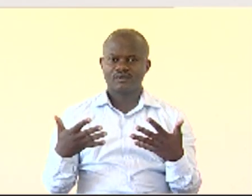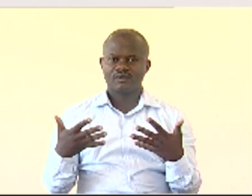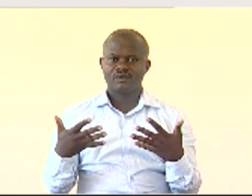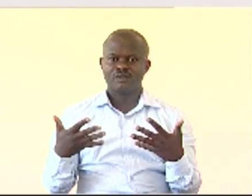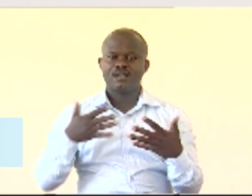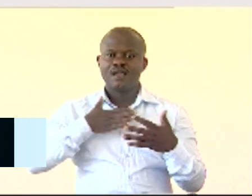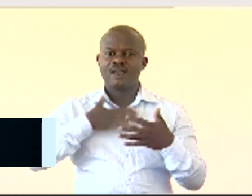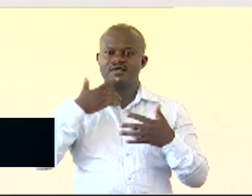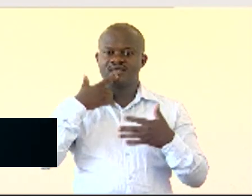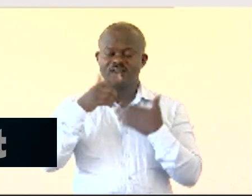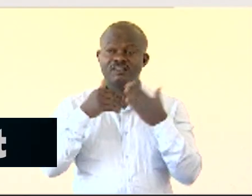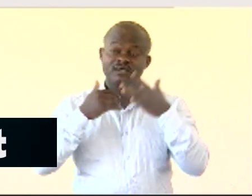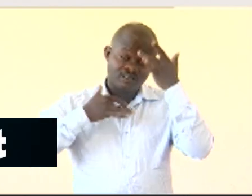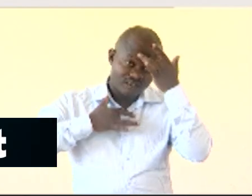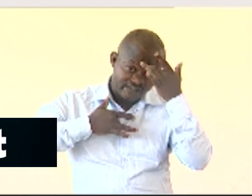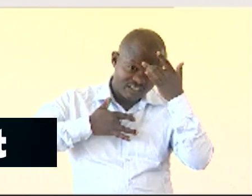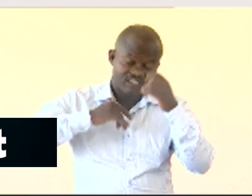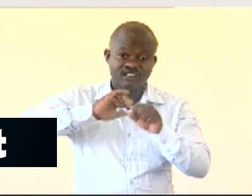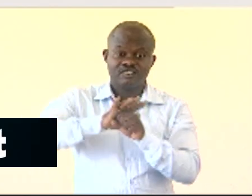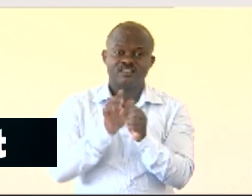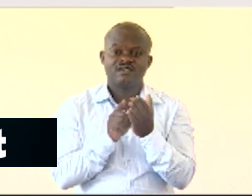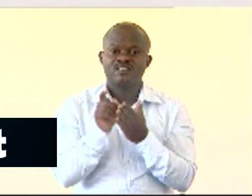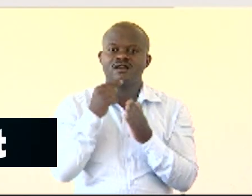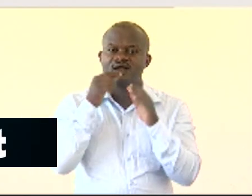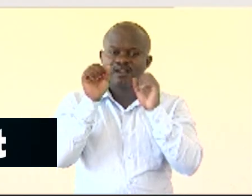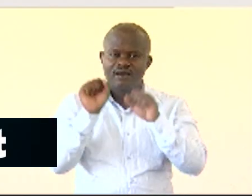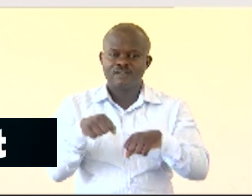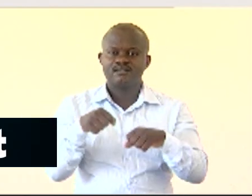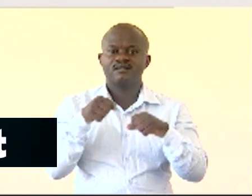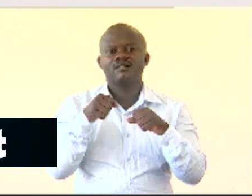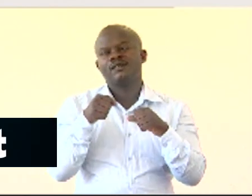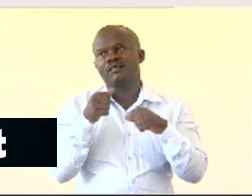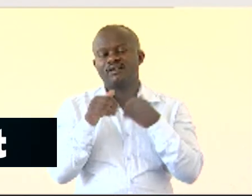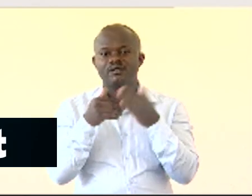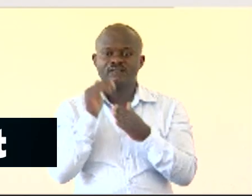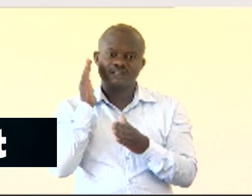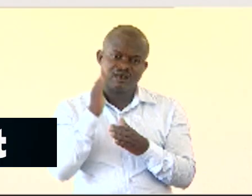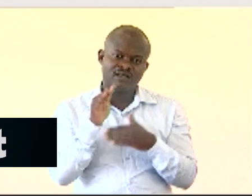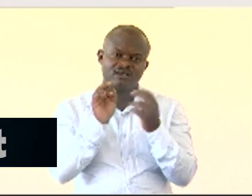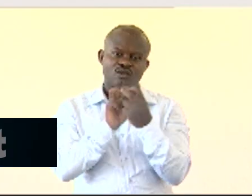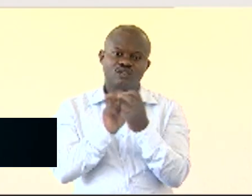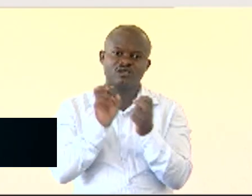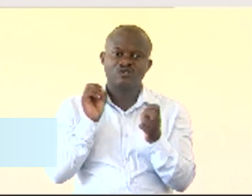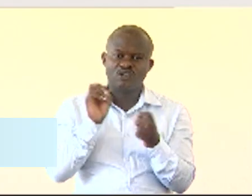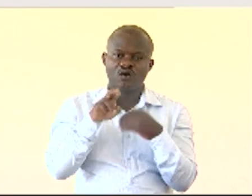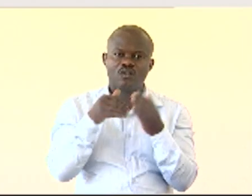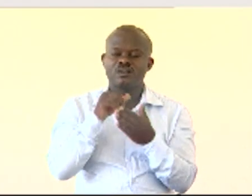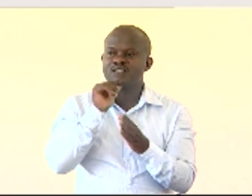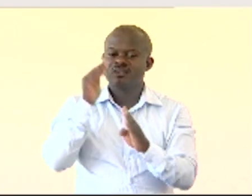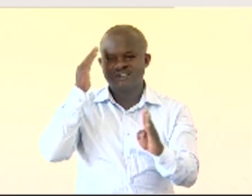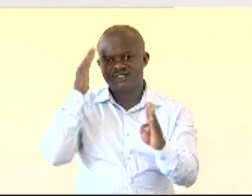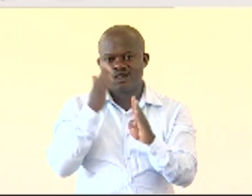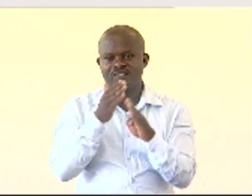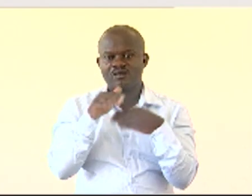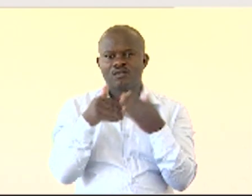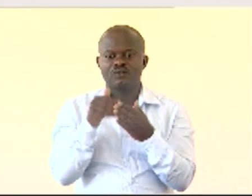I said these infectious diseases can be spread either in direct contact or indirect or